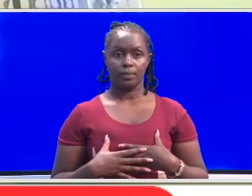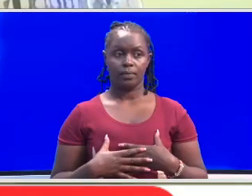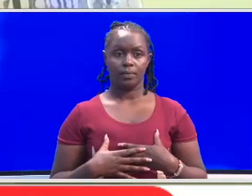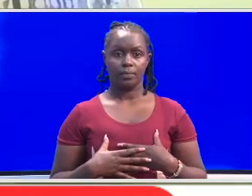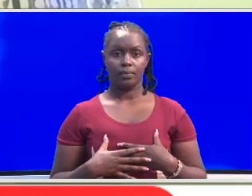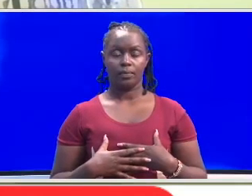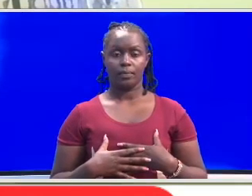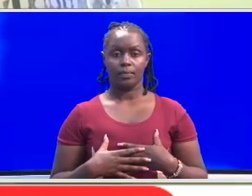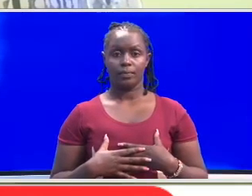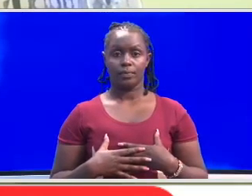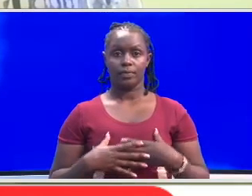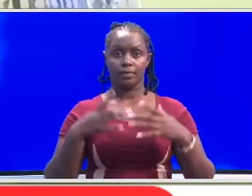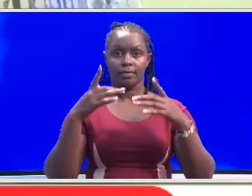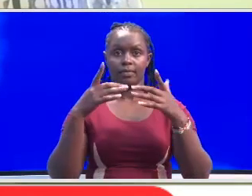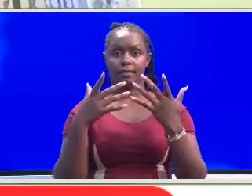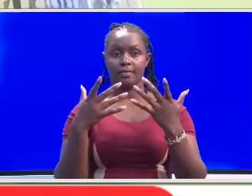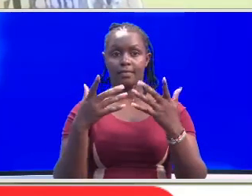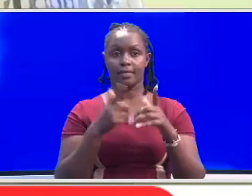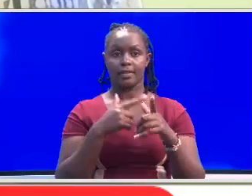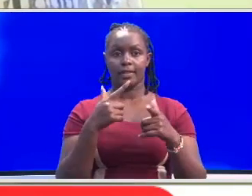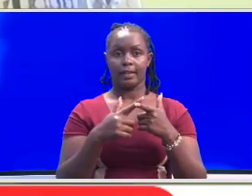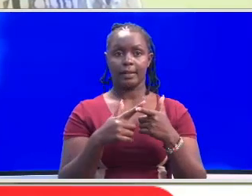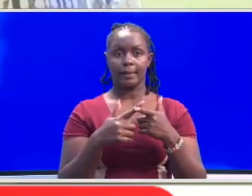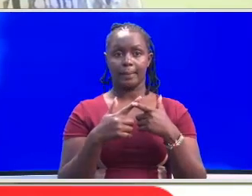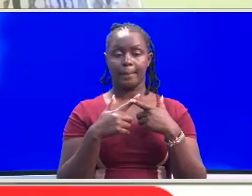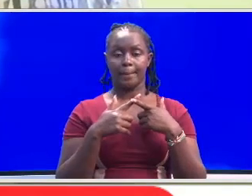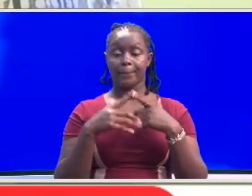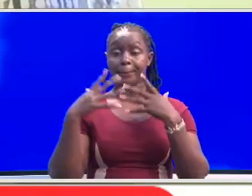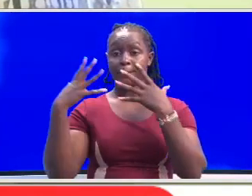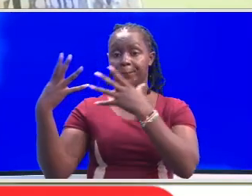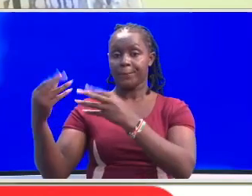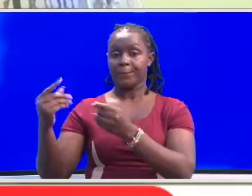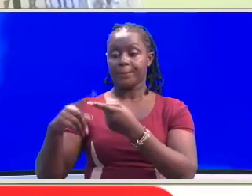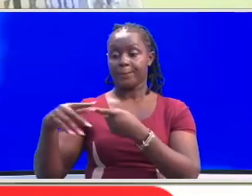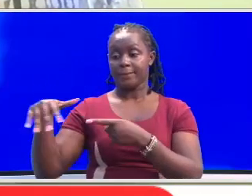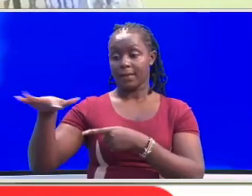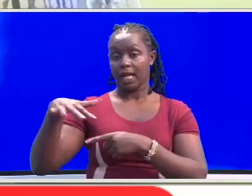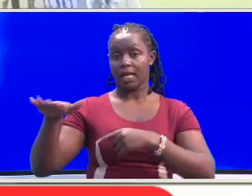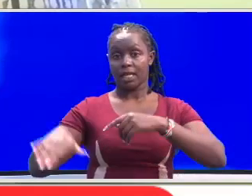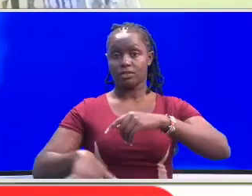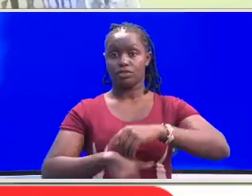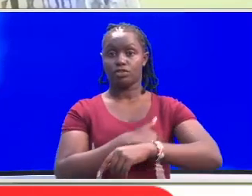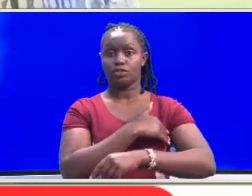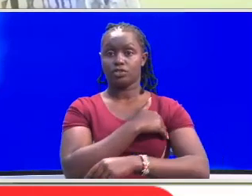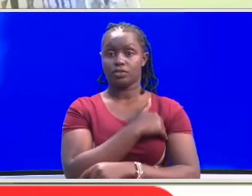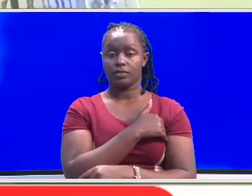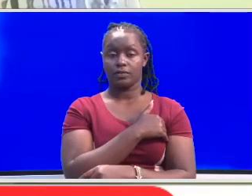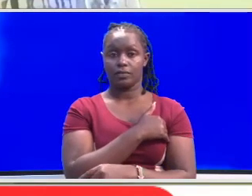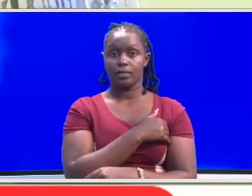she was later taken to the area chief at